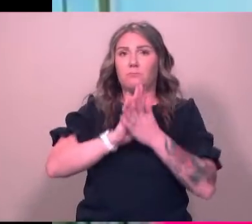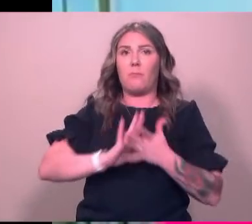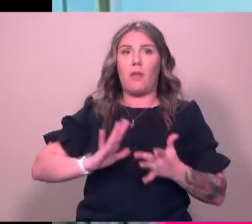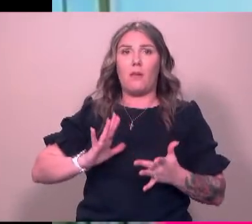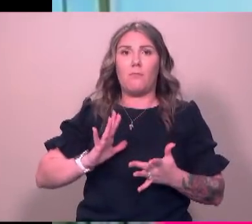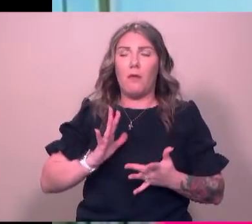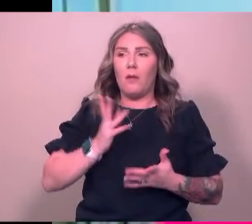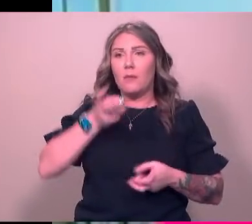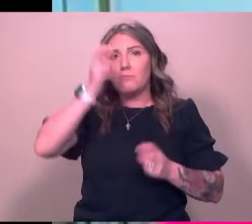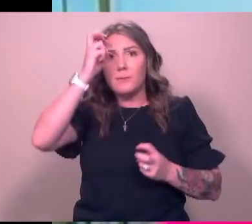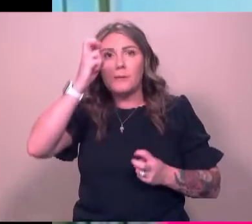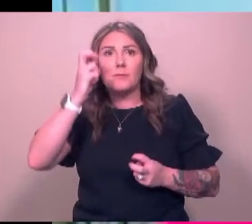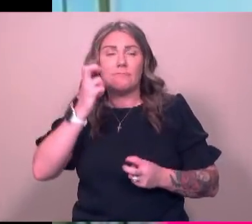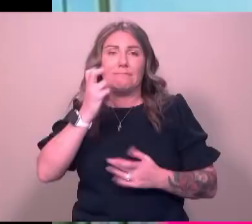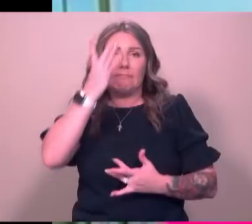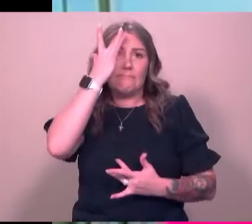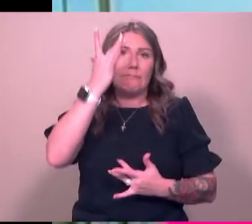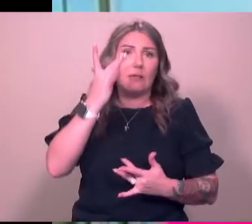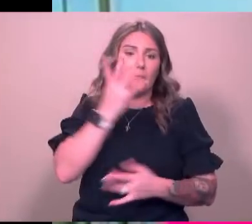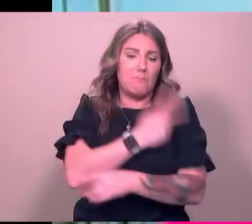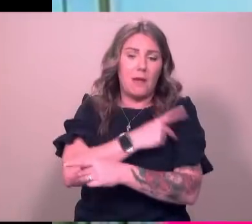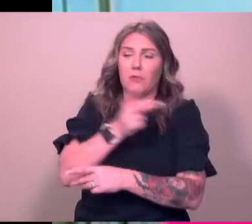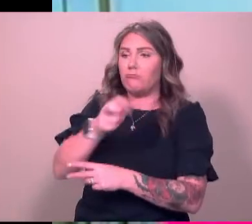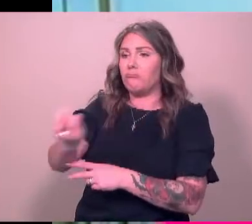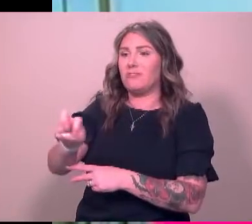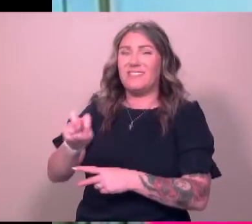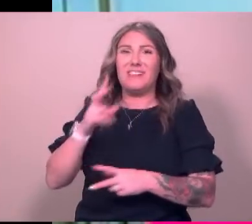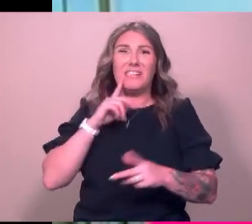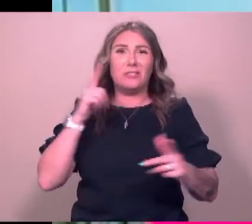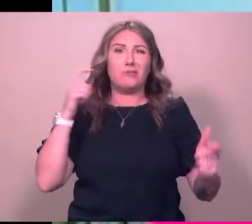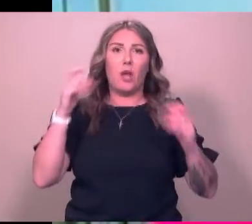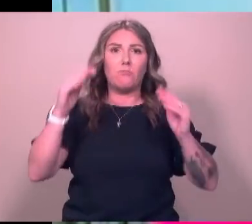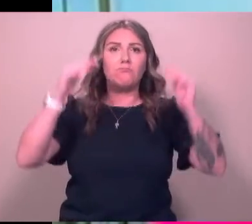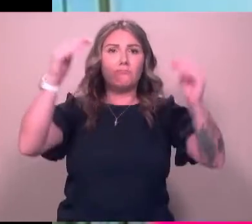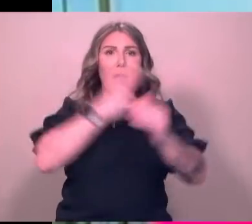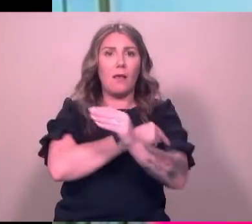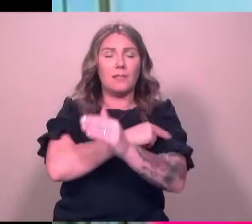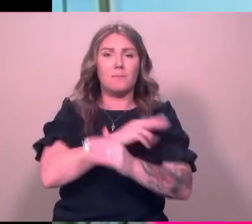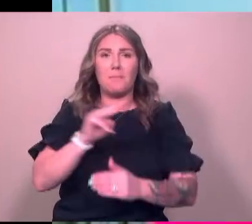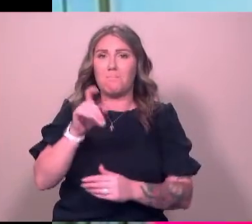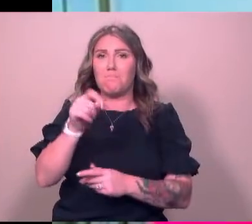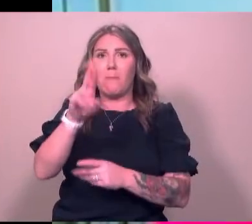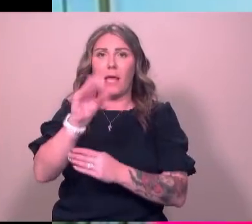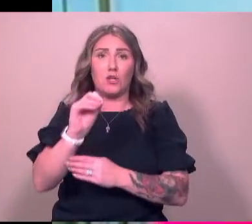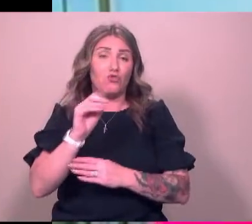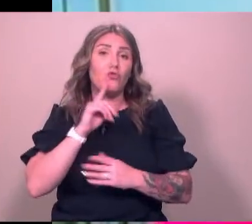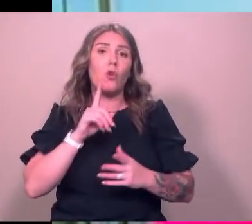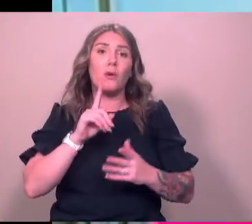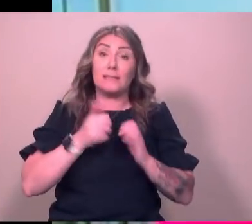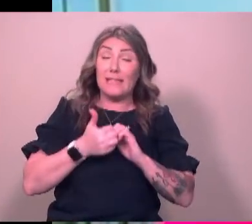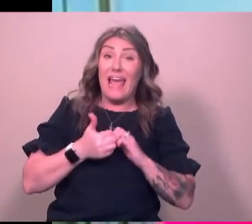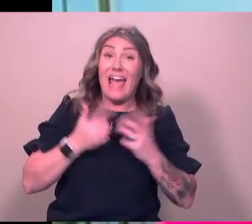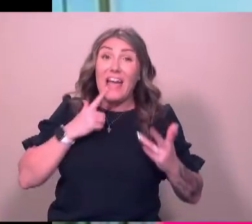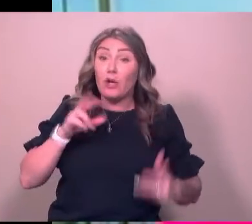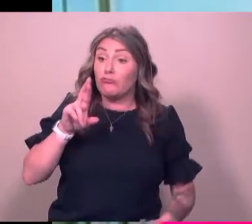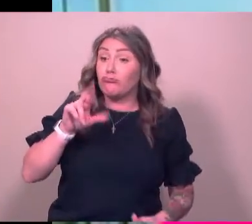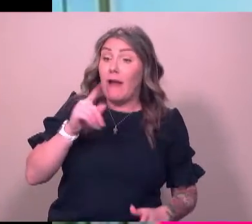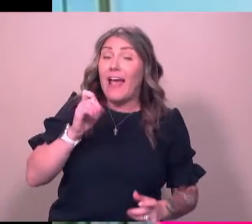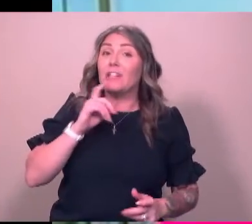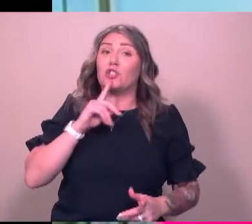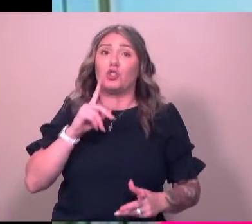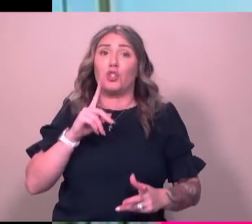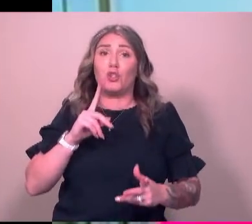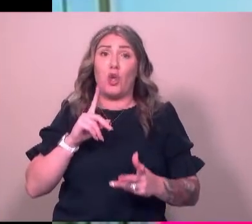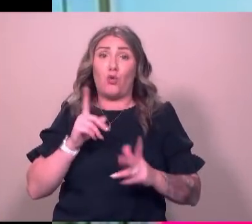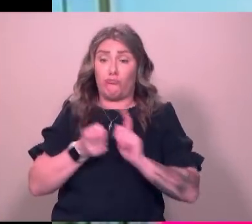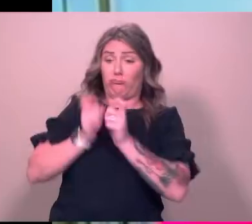patients transferred into the larger facilities in the metro area. And that is a way to ration care because those patients are not